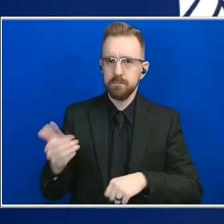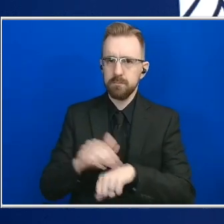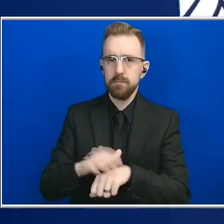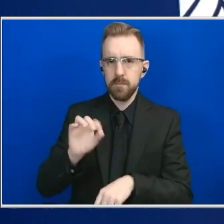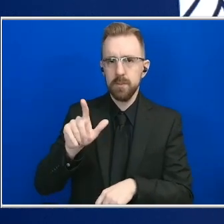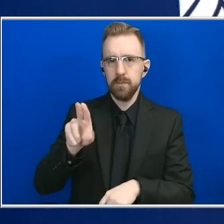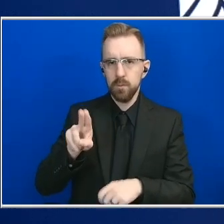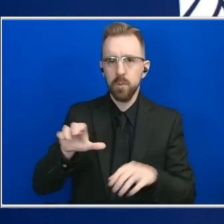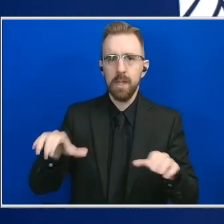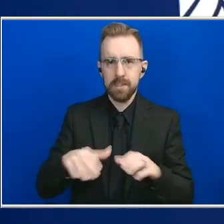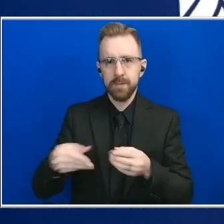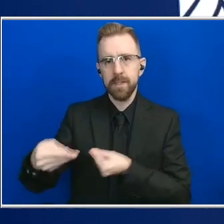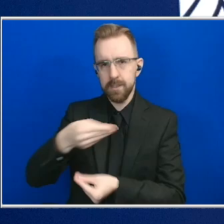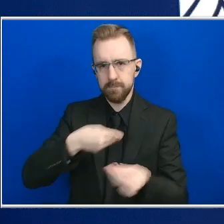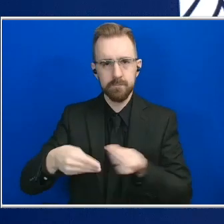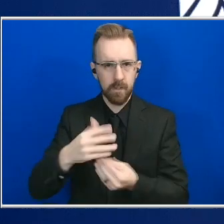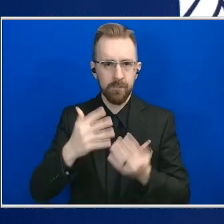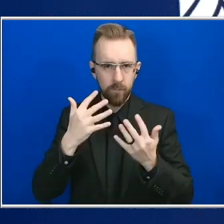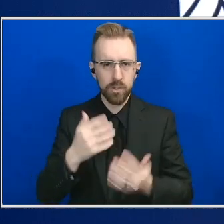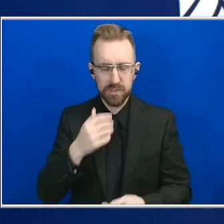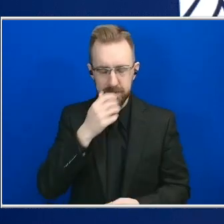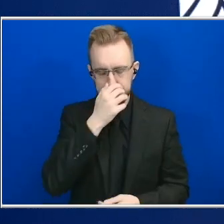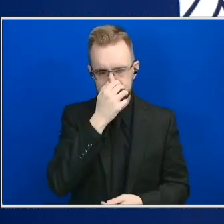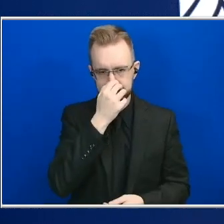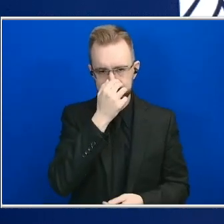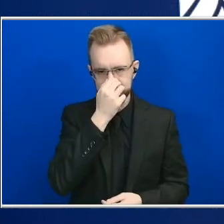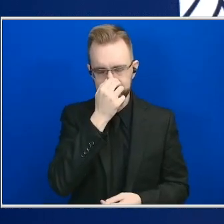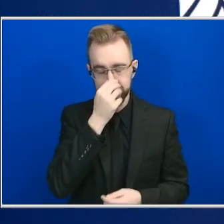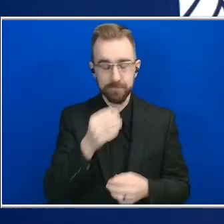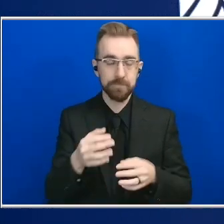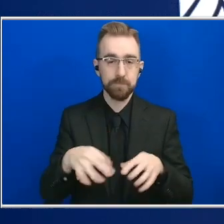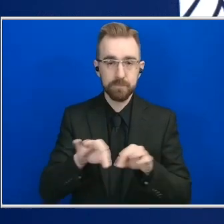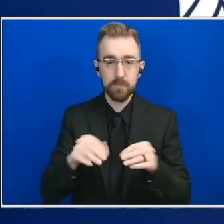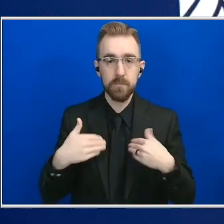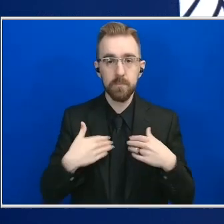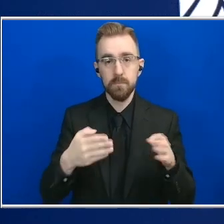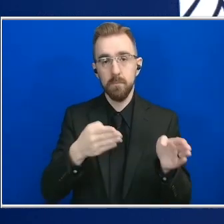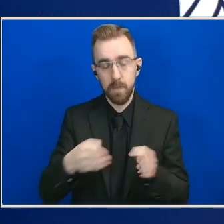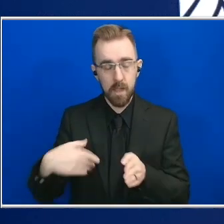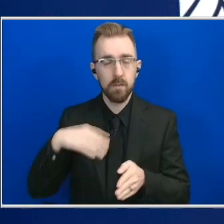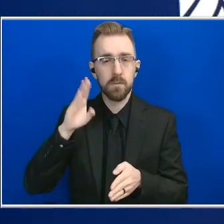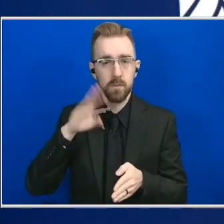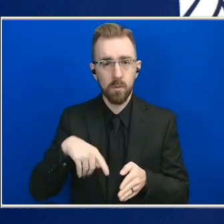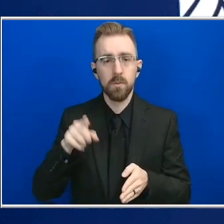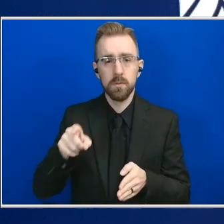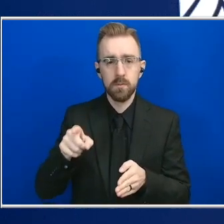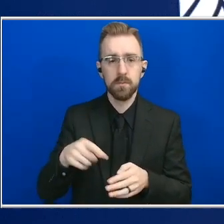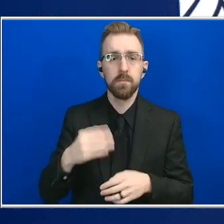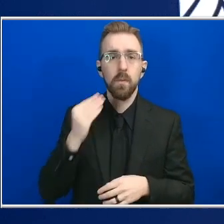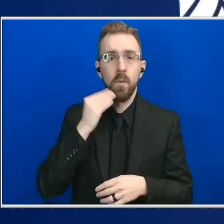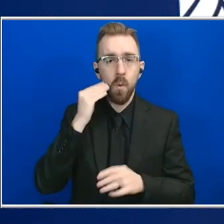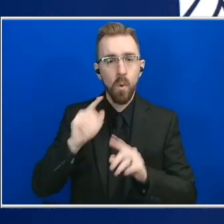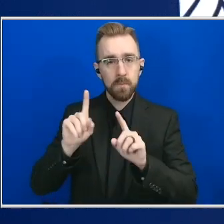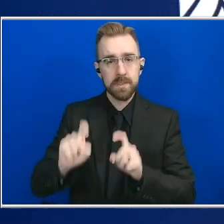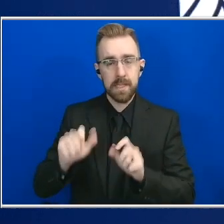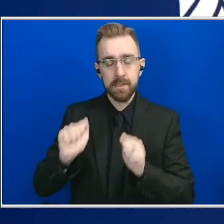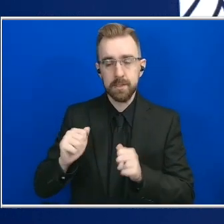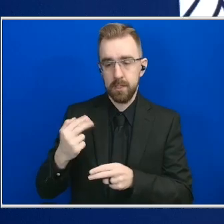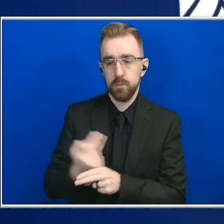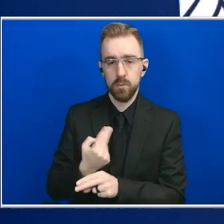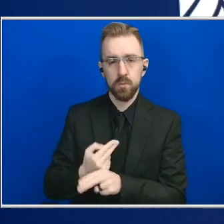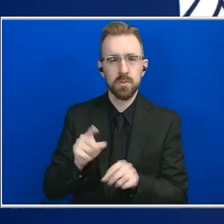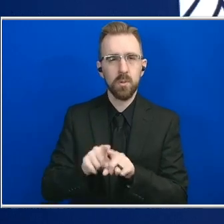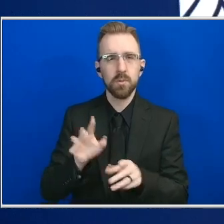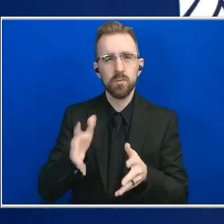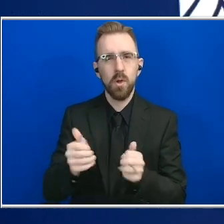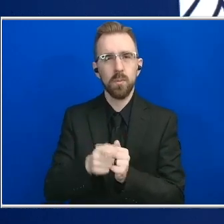well, unfortunately. So it is important to have a plan. We know that there are home tests available for that. Also talk with your medical care